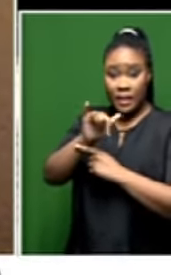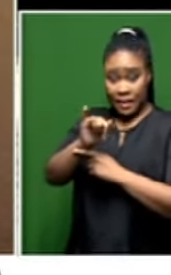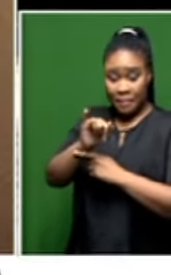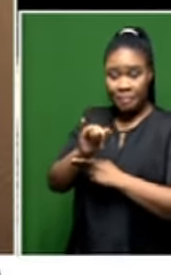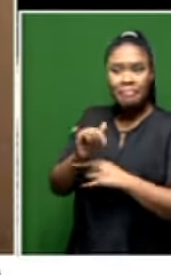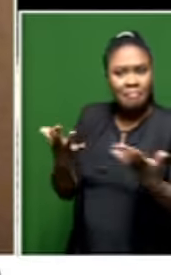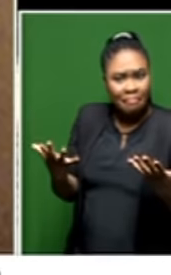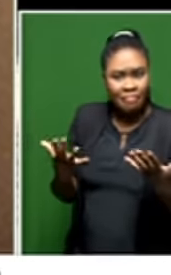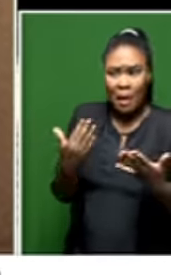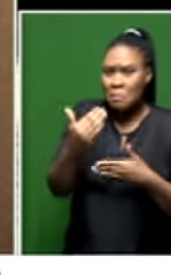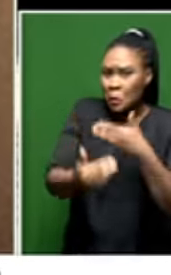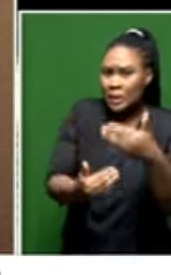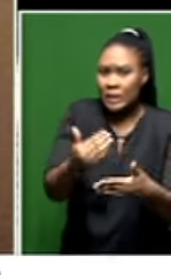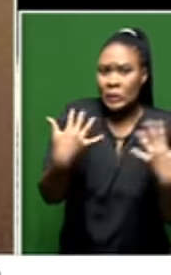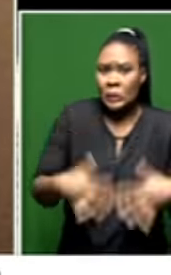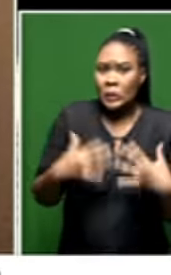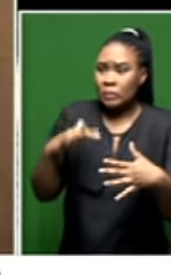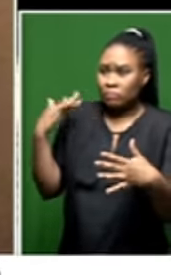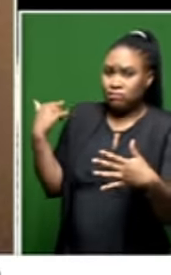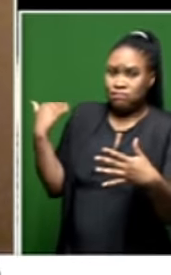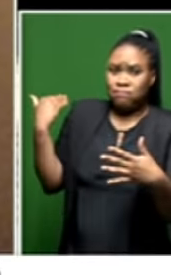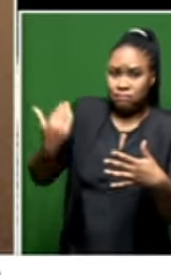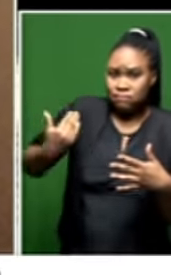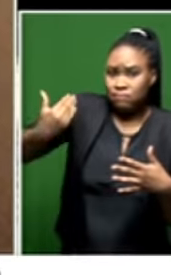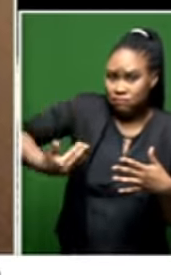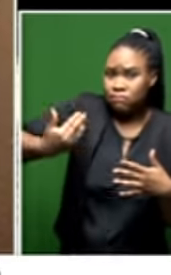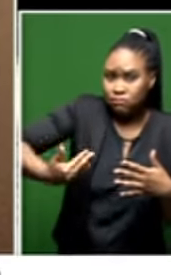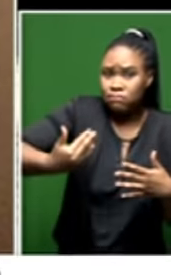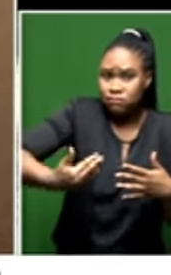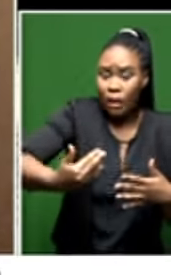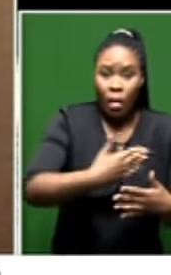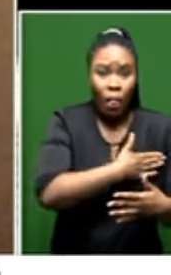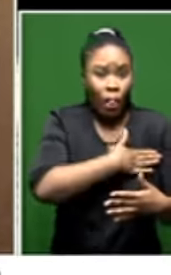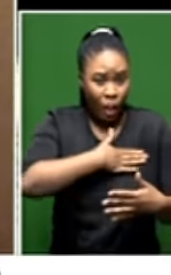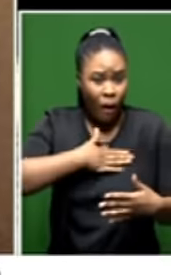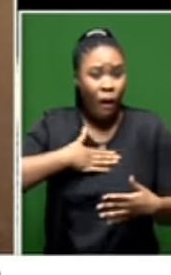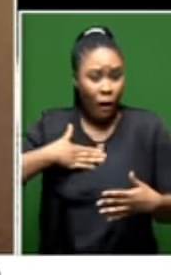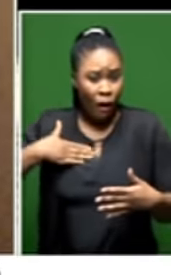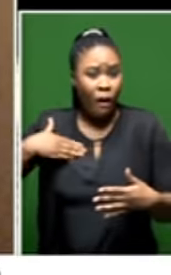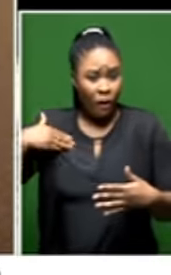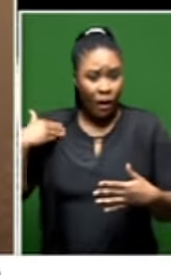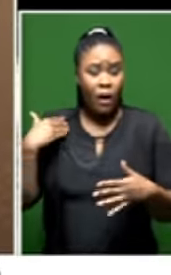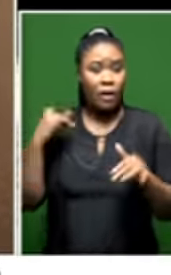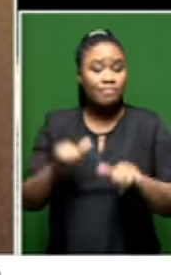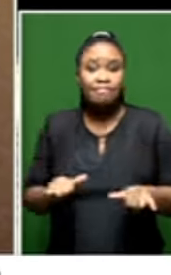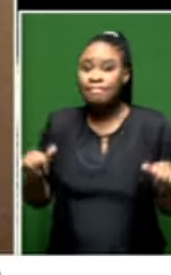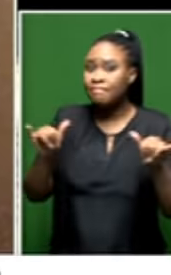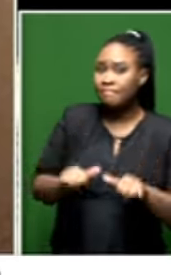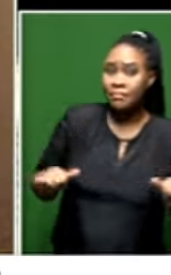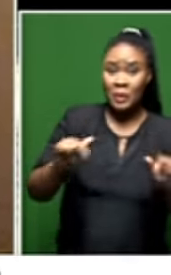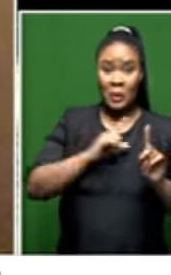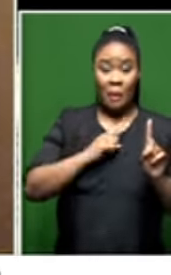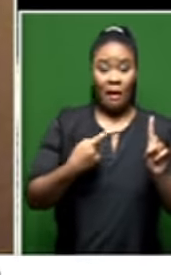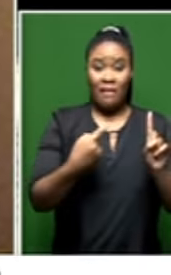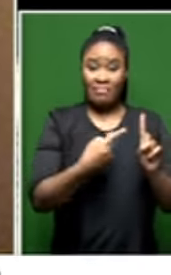get here. Many would say unnecessarily long time. I mean, we've been sitting without a